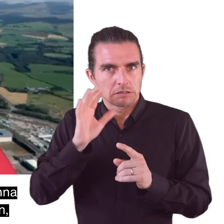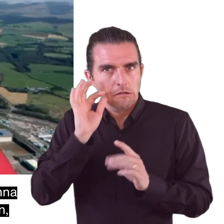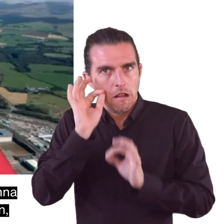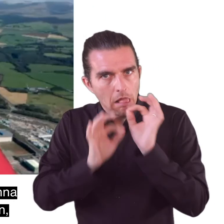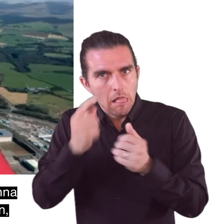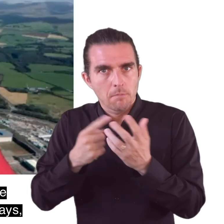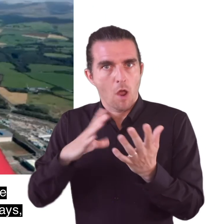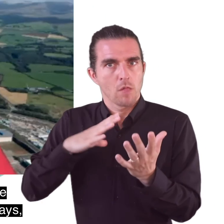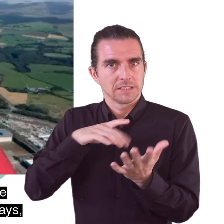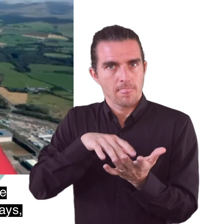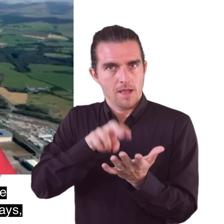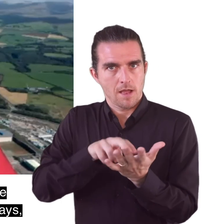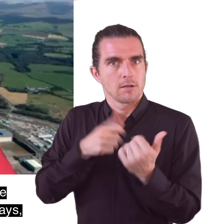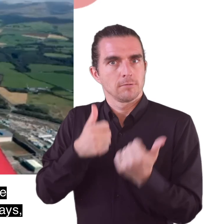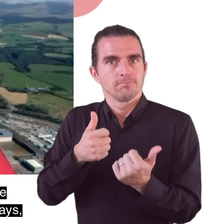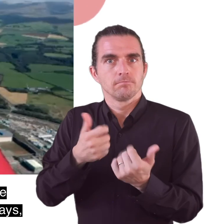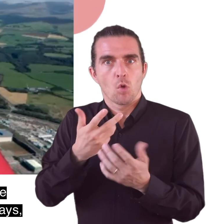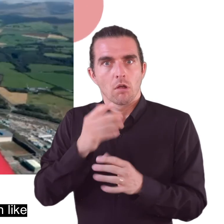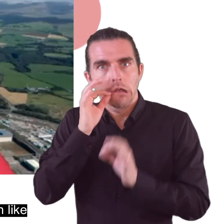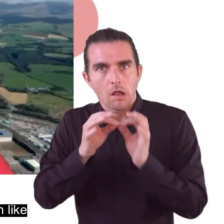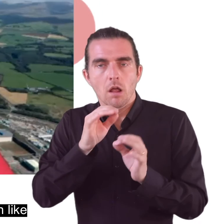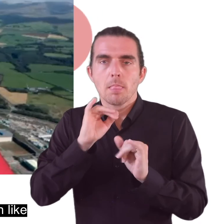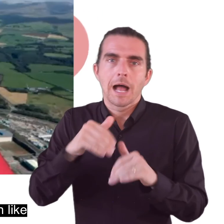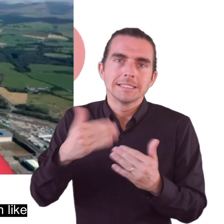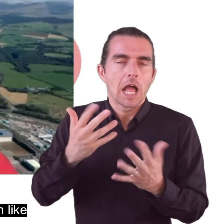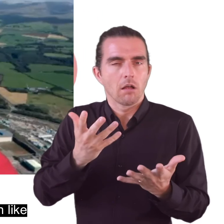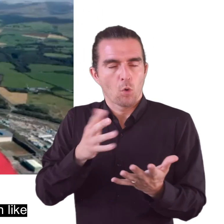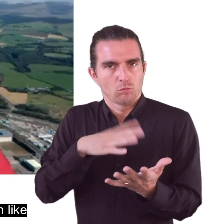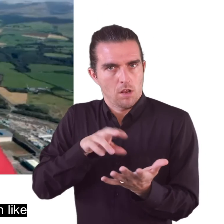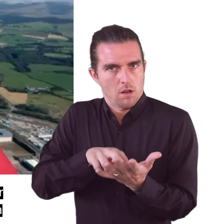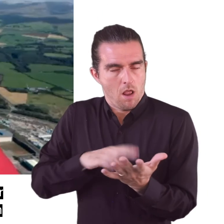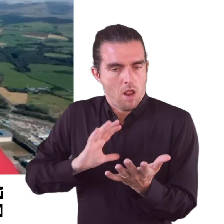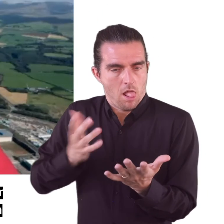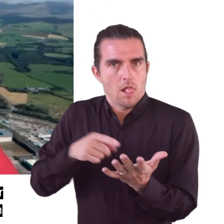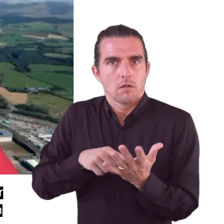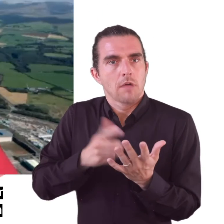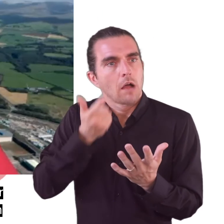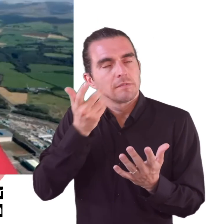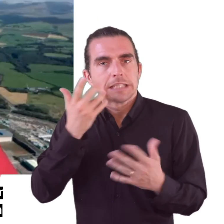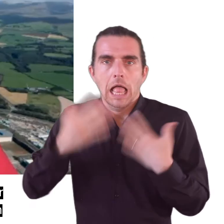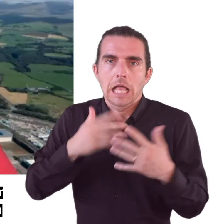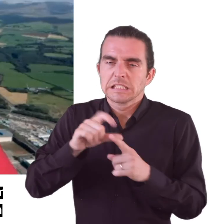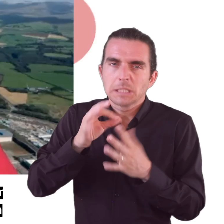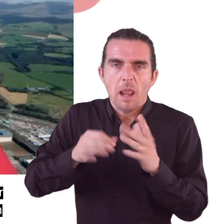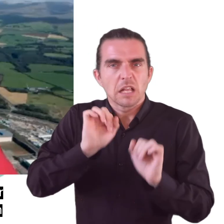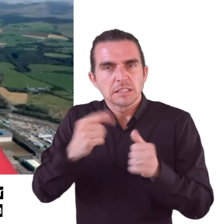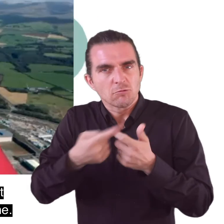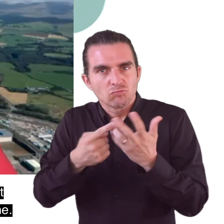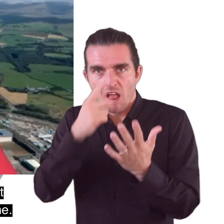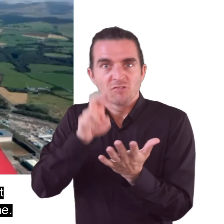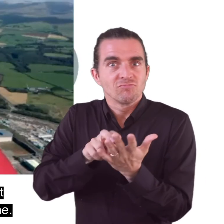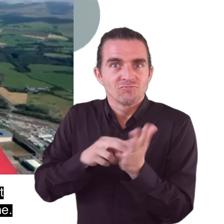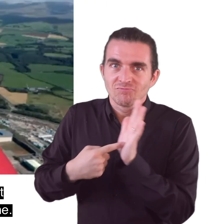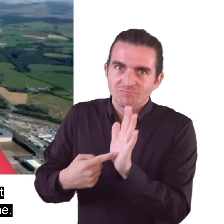a lot of detail down. They don't want to write down their worst case days. They just want to put down like the broad title of their disability or condition and